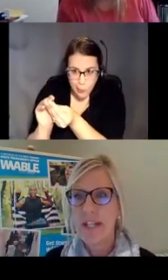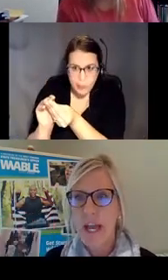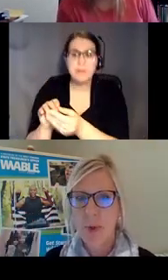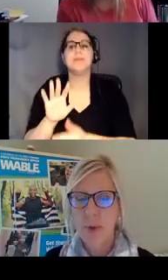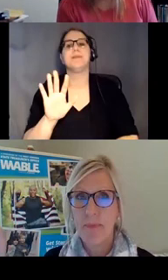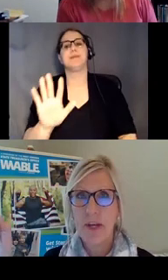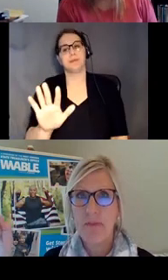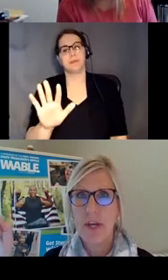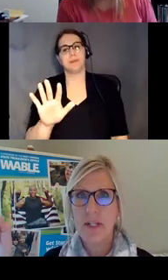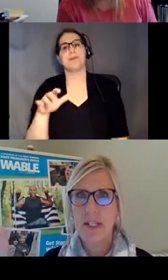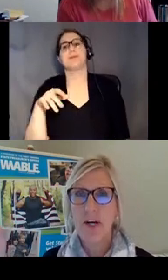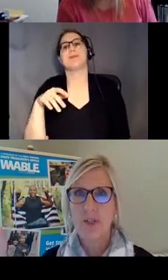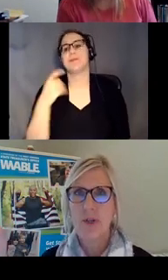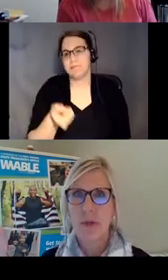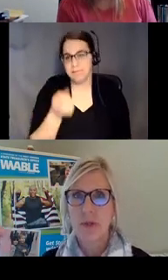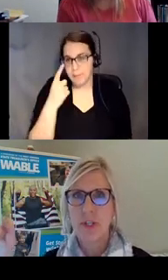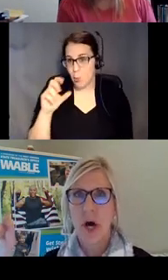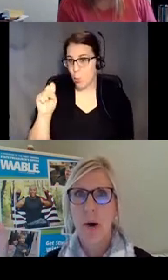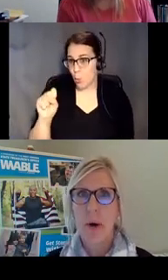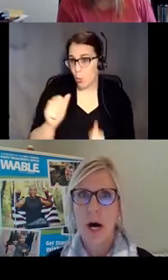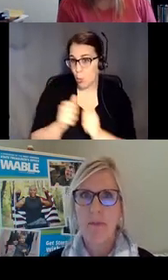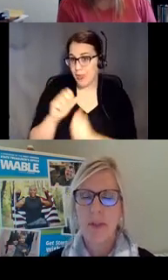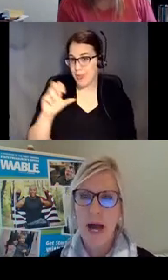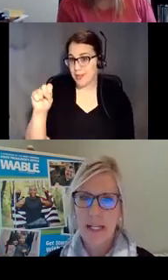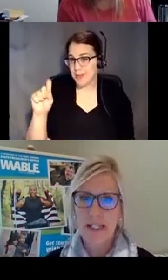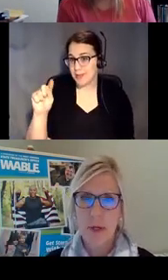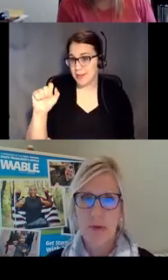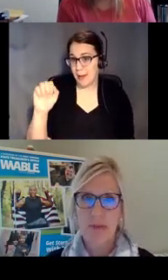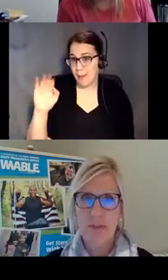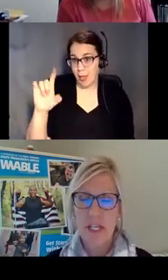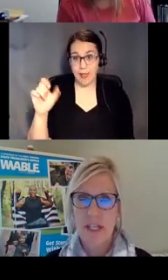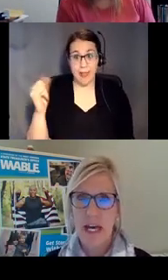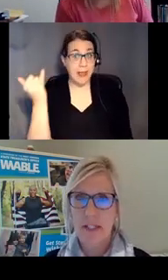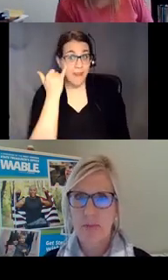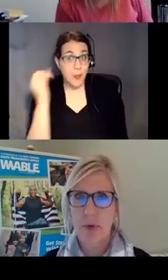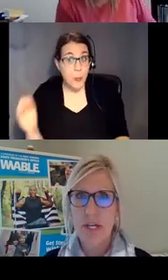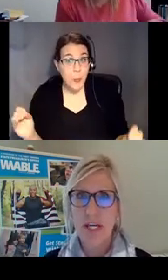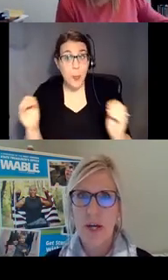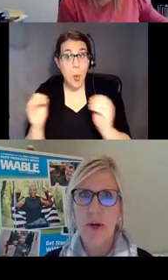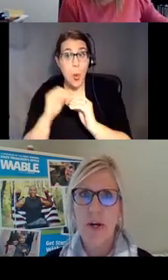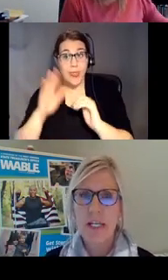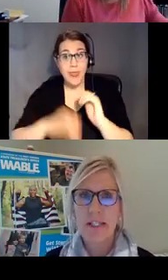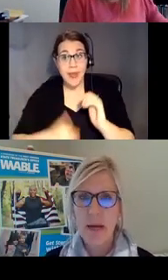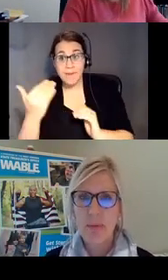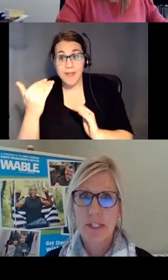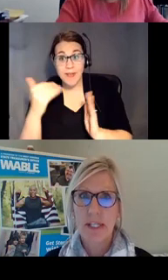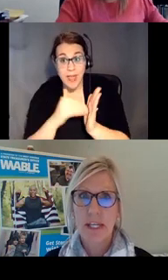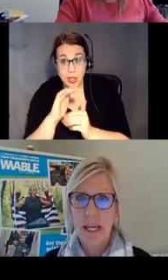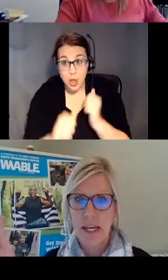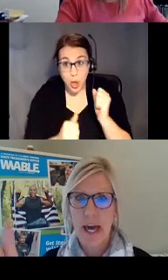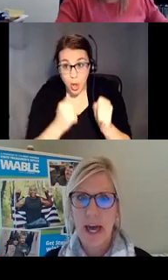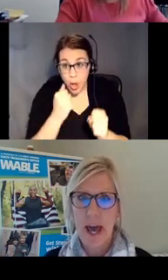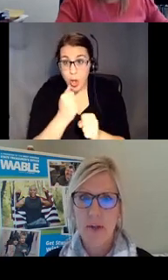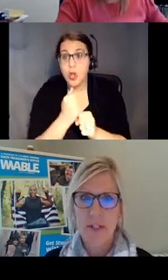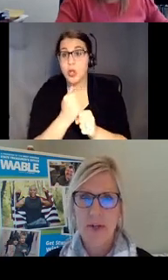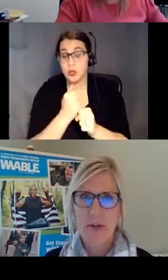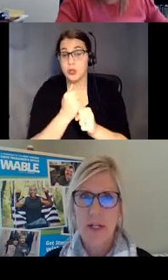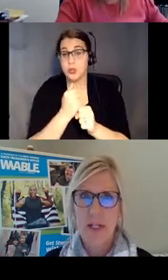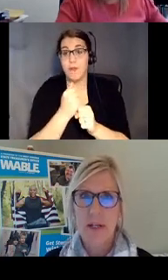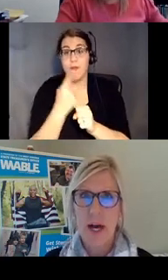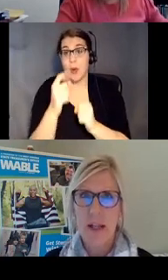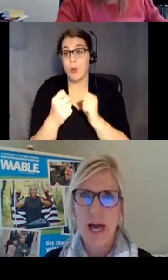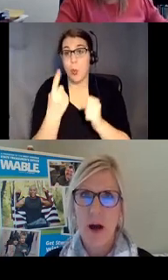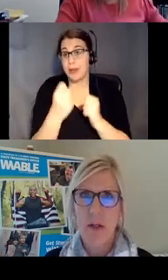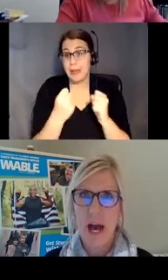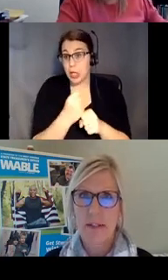with Stable, if there is a contribution above the maximum of $15,000 per year, Stable's going to kick that out. They're not